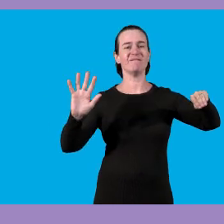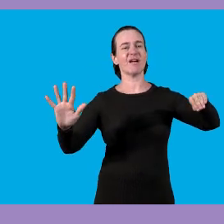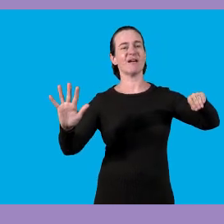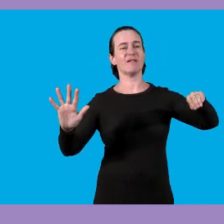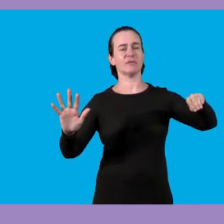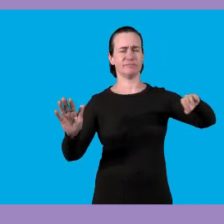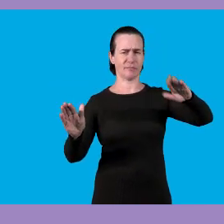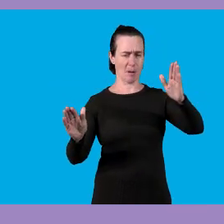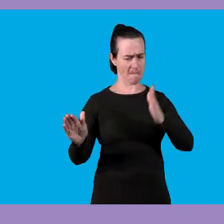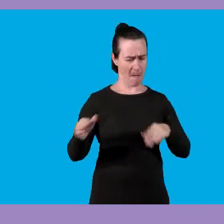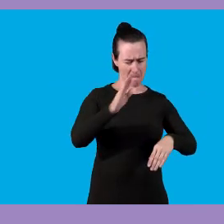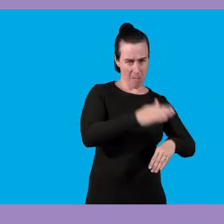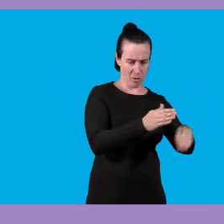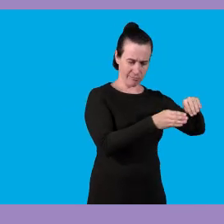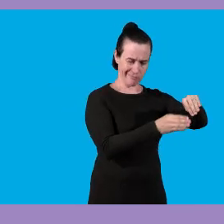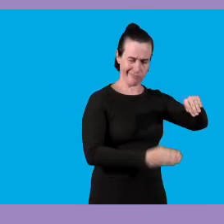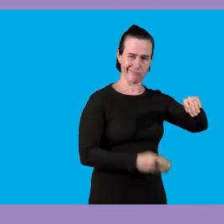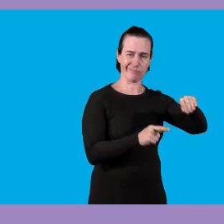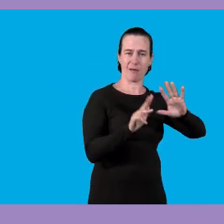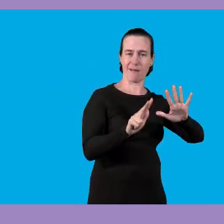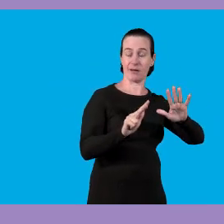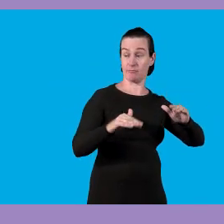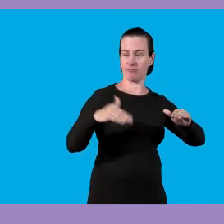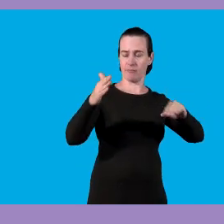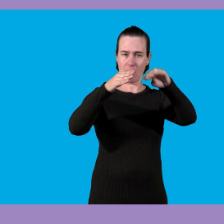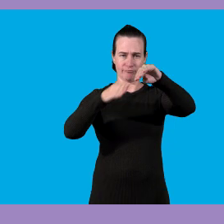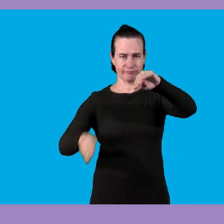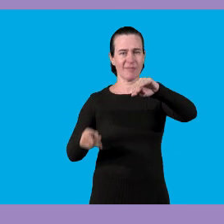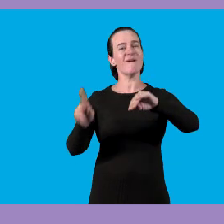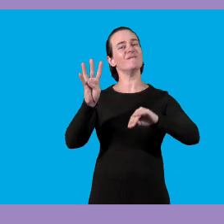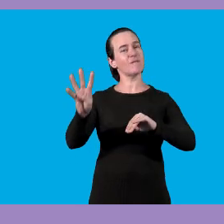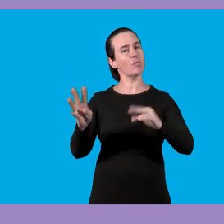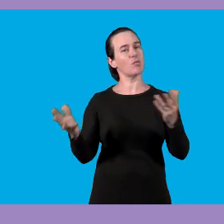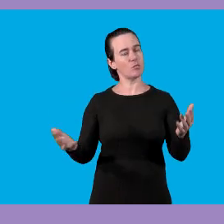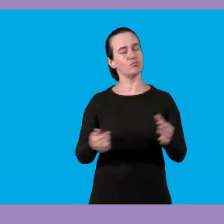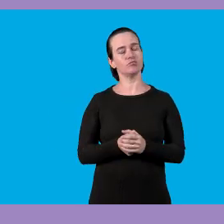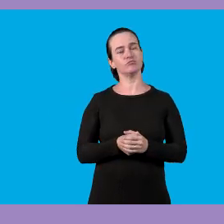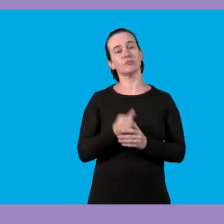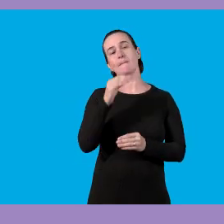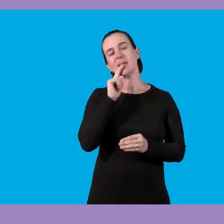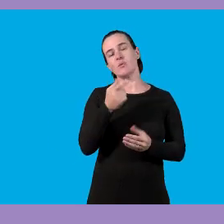this side is 4, that one is 8. So let's look at a